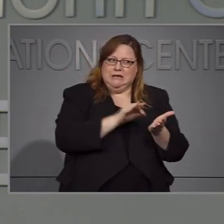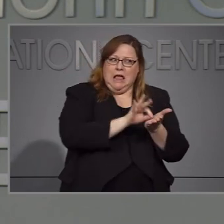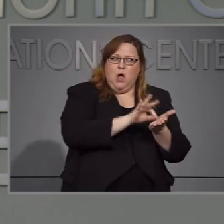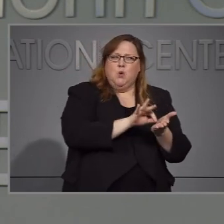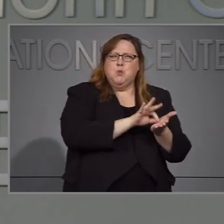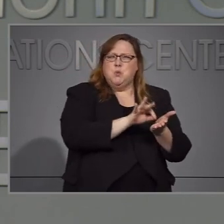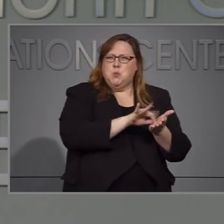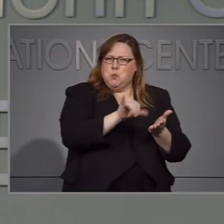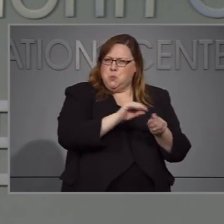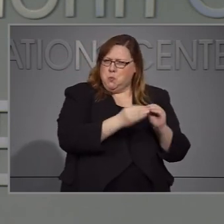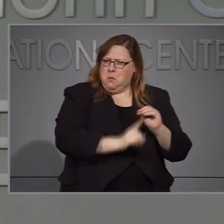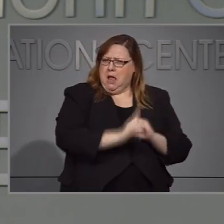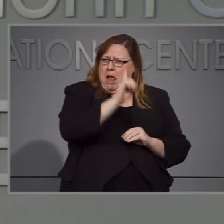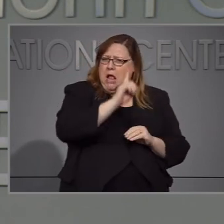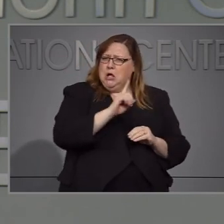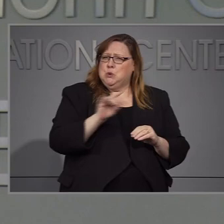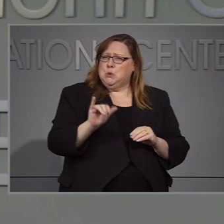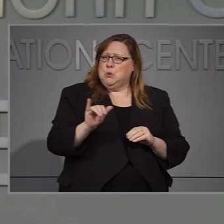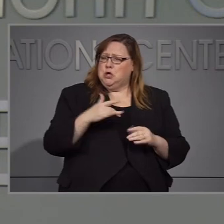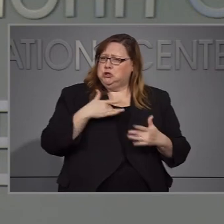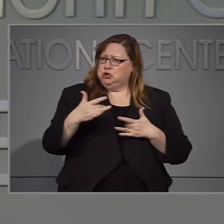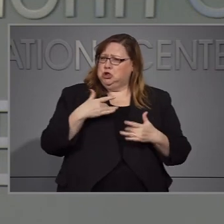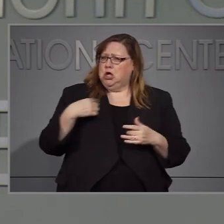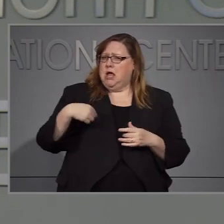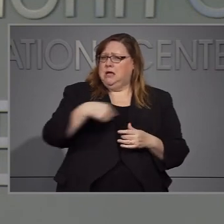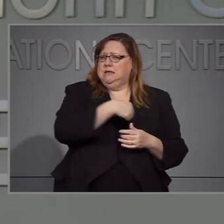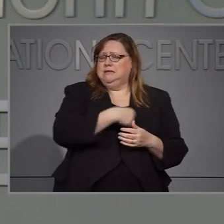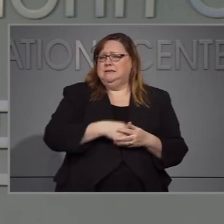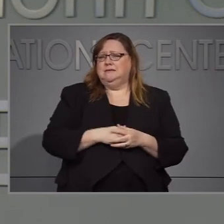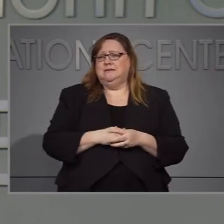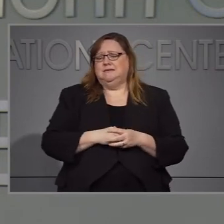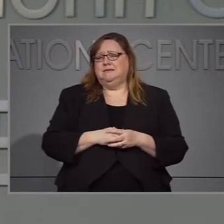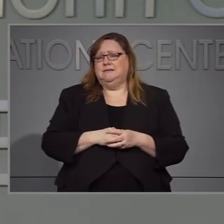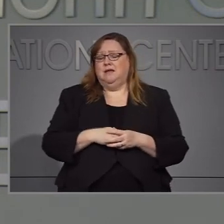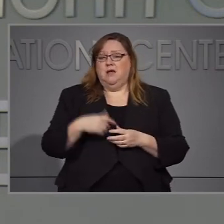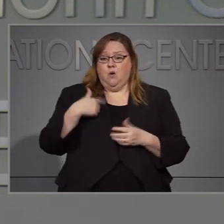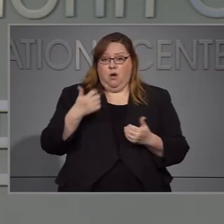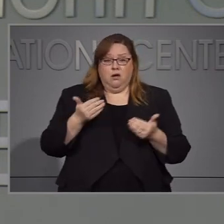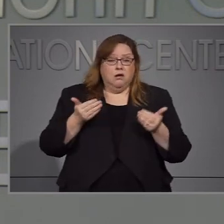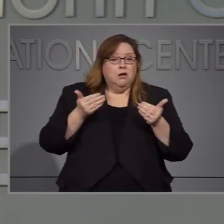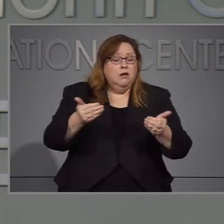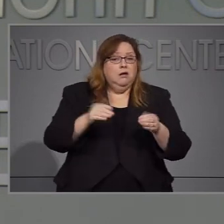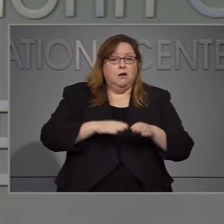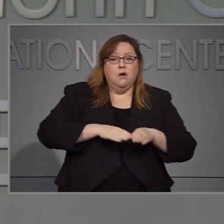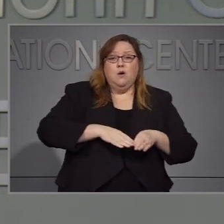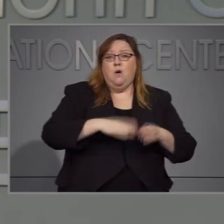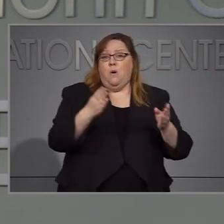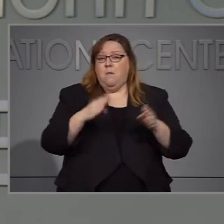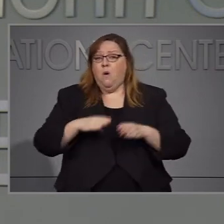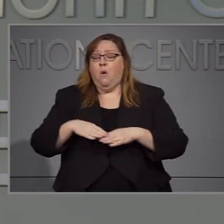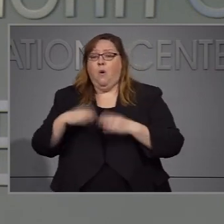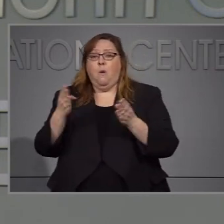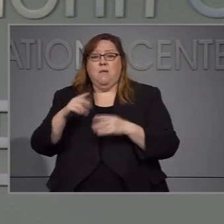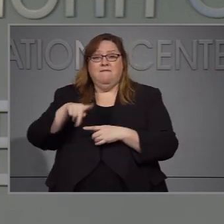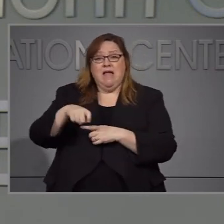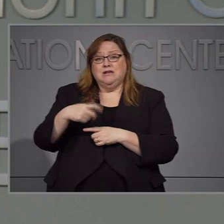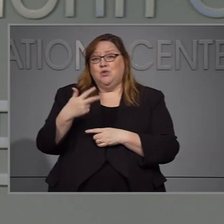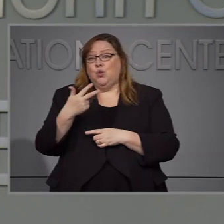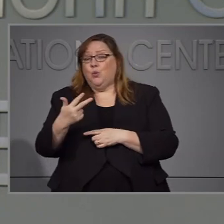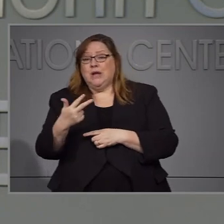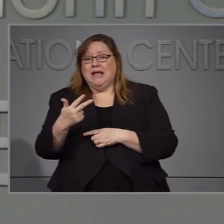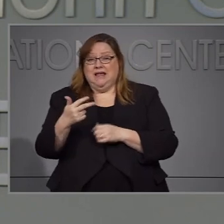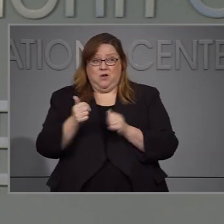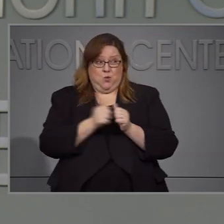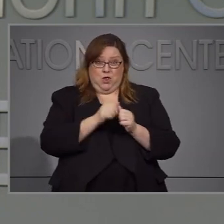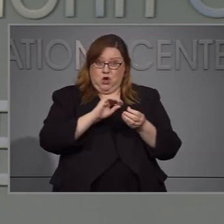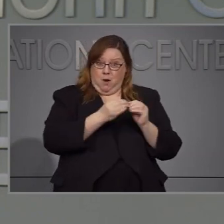and we don't want to start easing restrictions and moving ahead in our phases with those